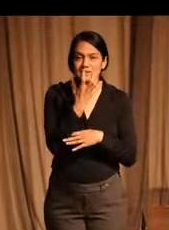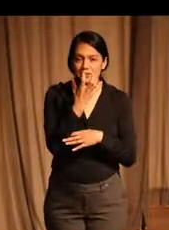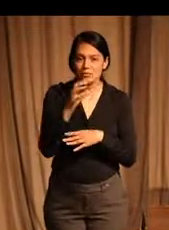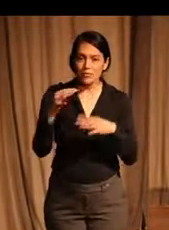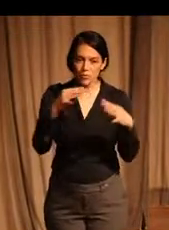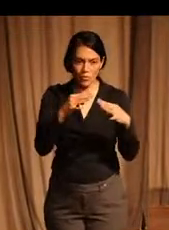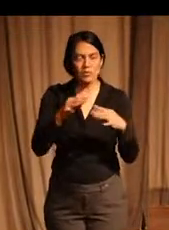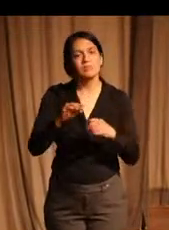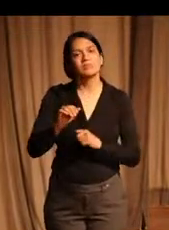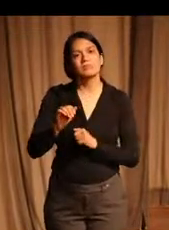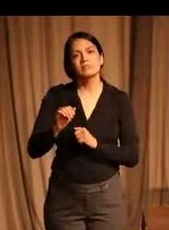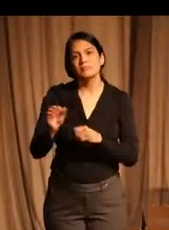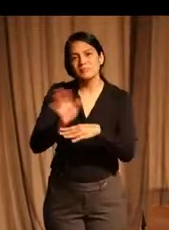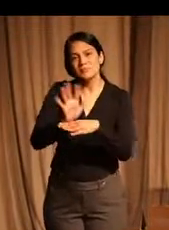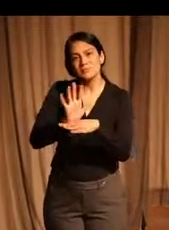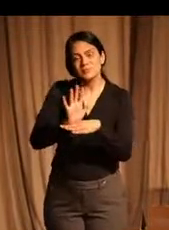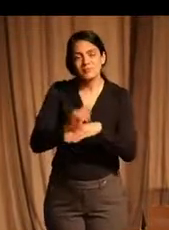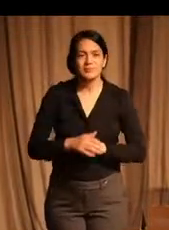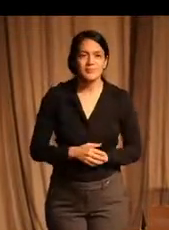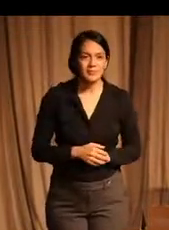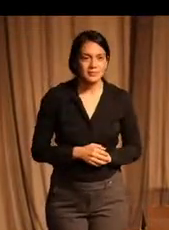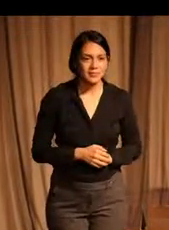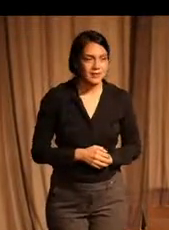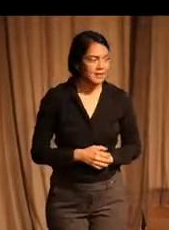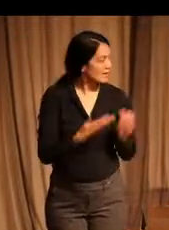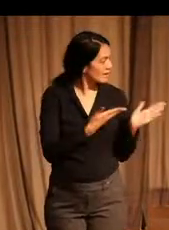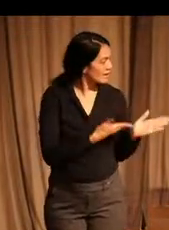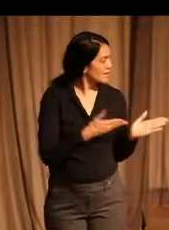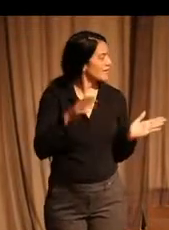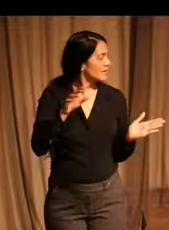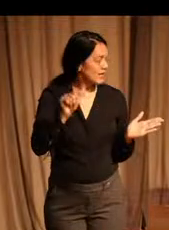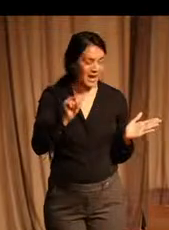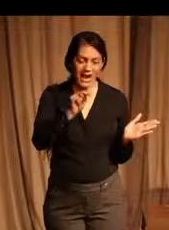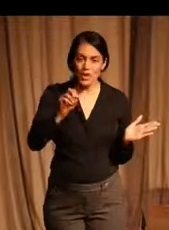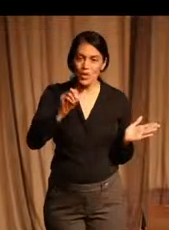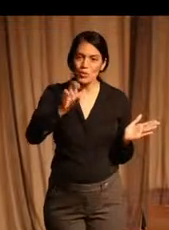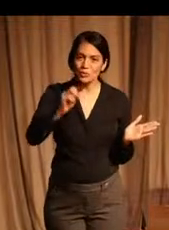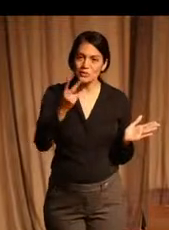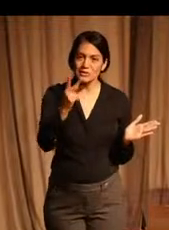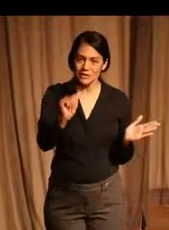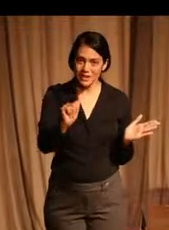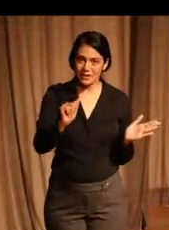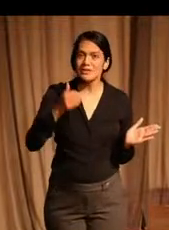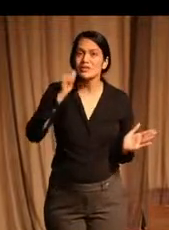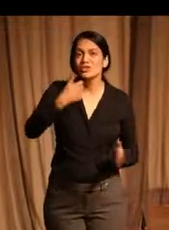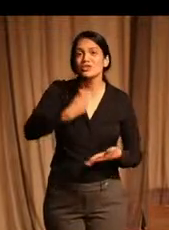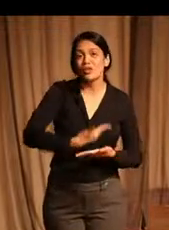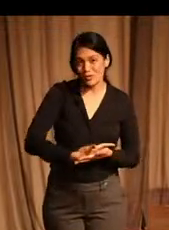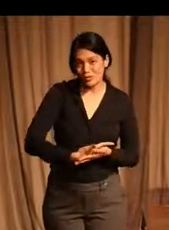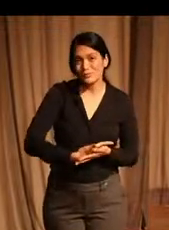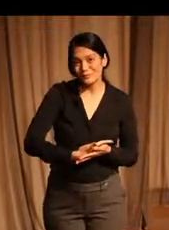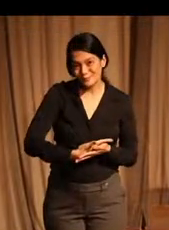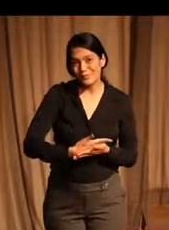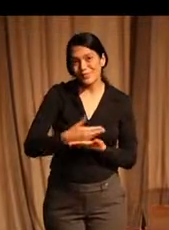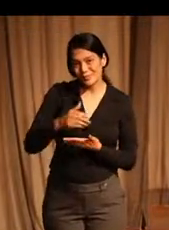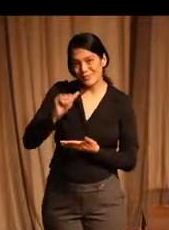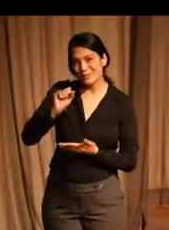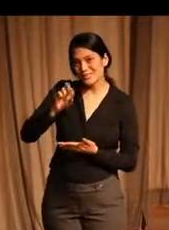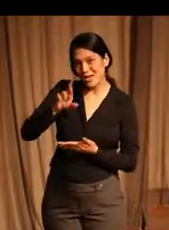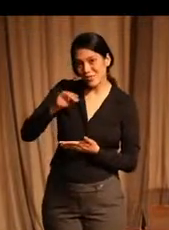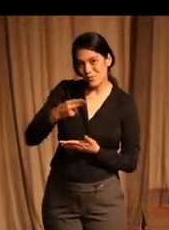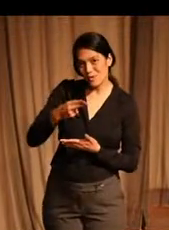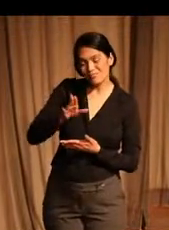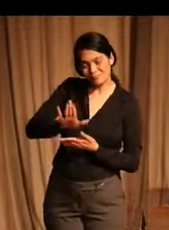on, Annouchka de Andrade, who is here with us today, the daughter of Sarah Maldoror, is here to present